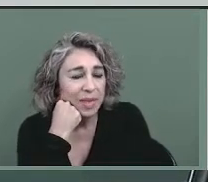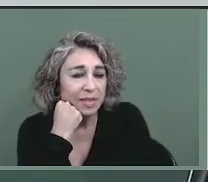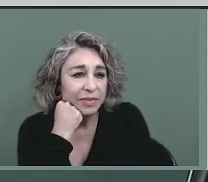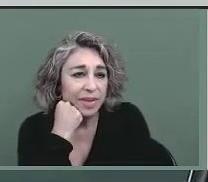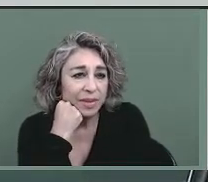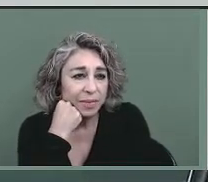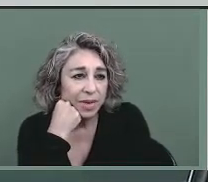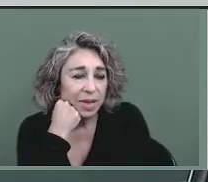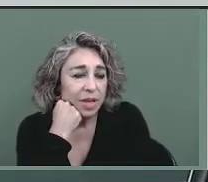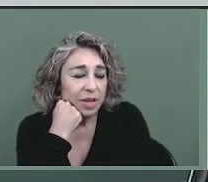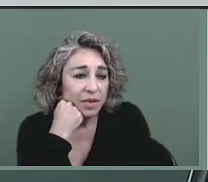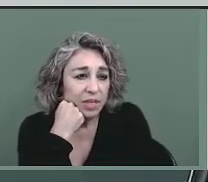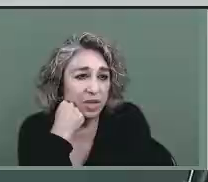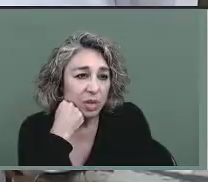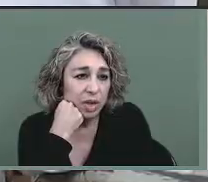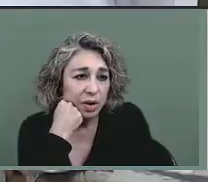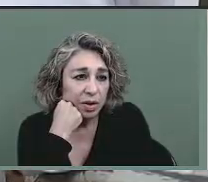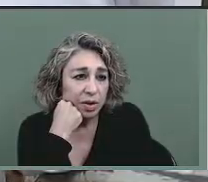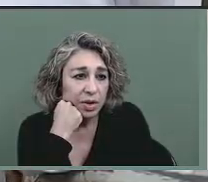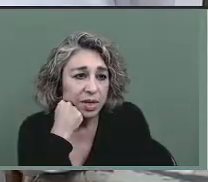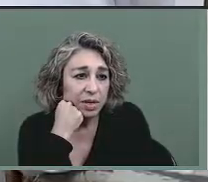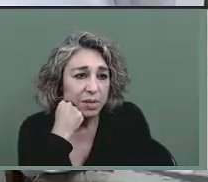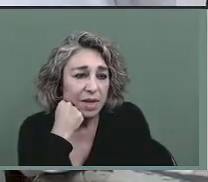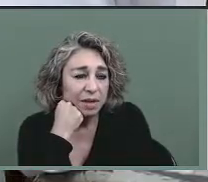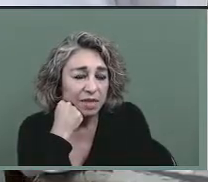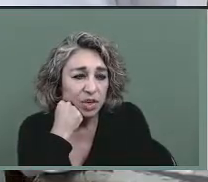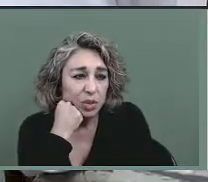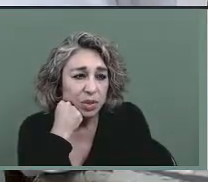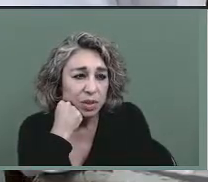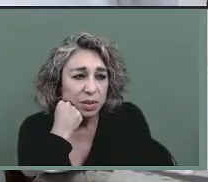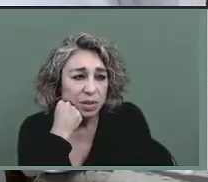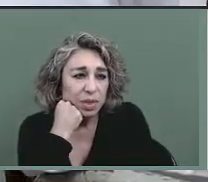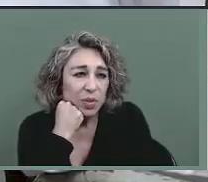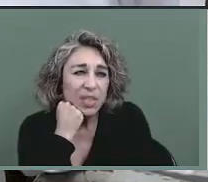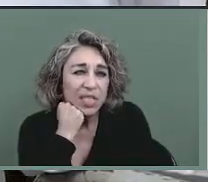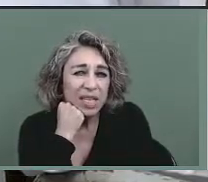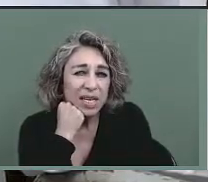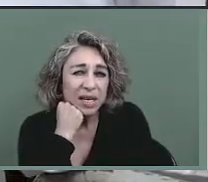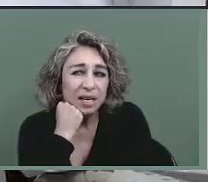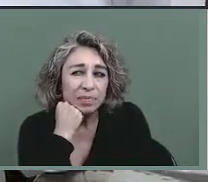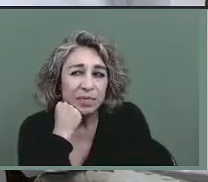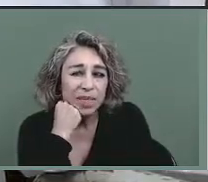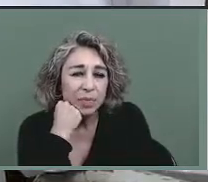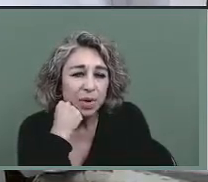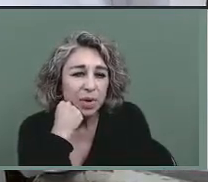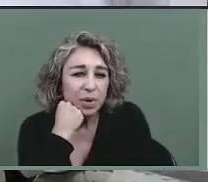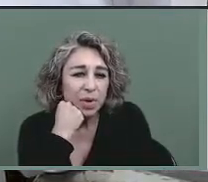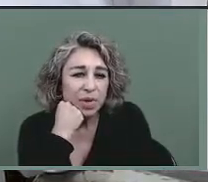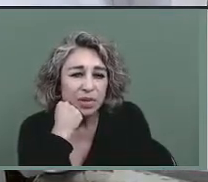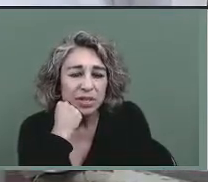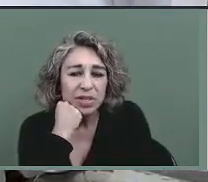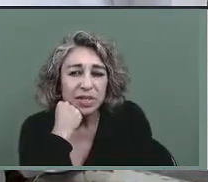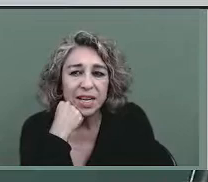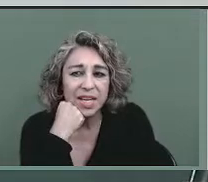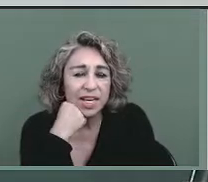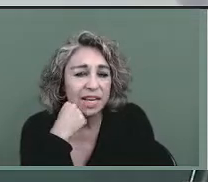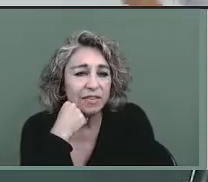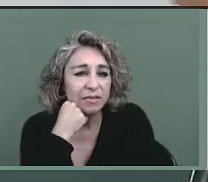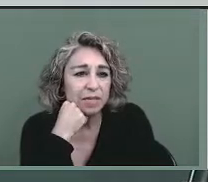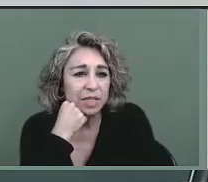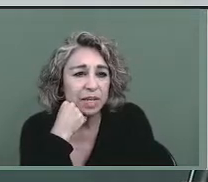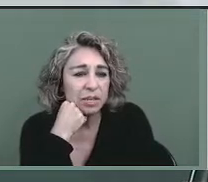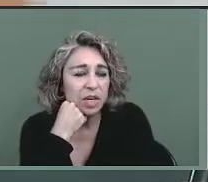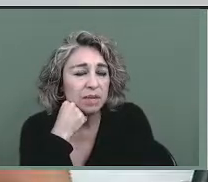to pacify them. There is no longer going to be eventuals, which is like temporary workers. They didn't